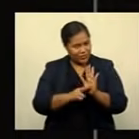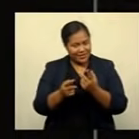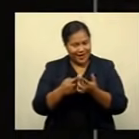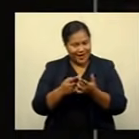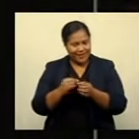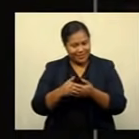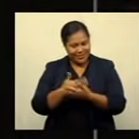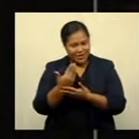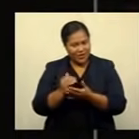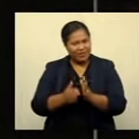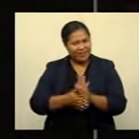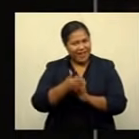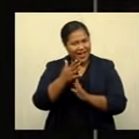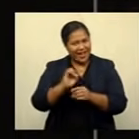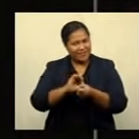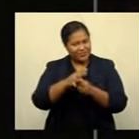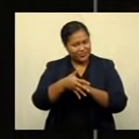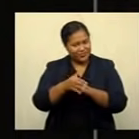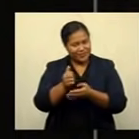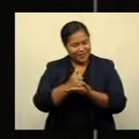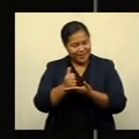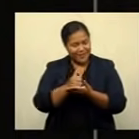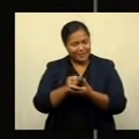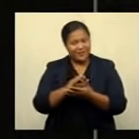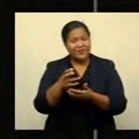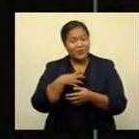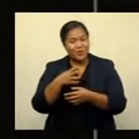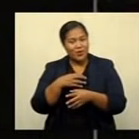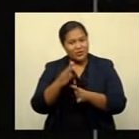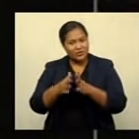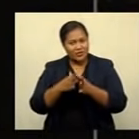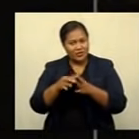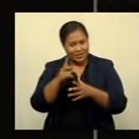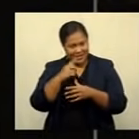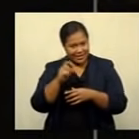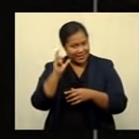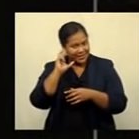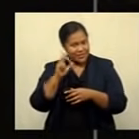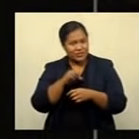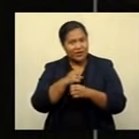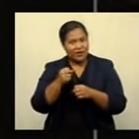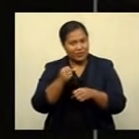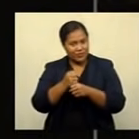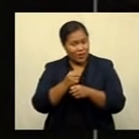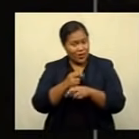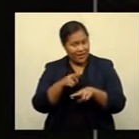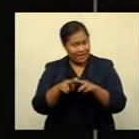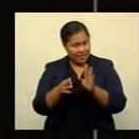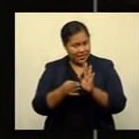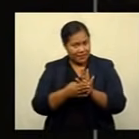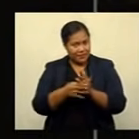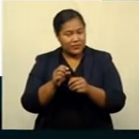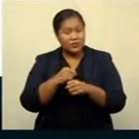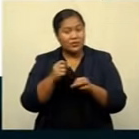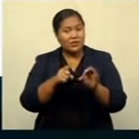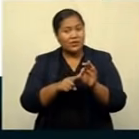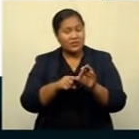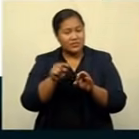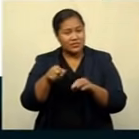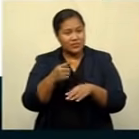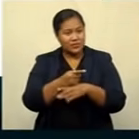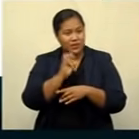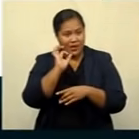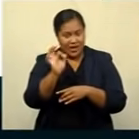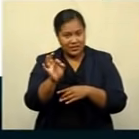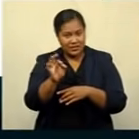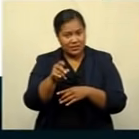high infections. For these stories and others, you can tune in daily to our sister radio station, Gold FM. To our poll question, this week we are